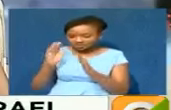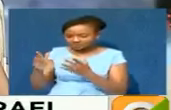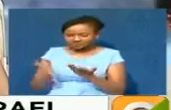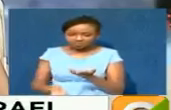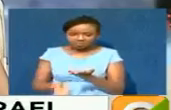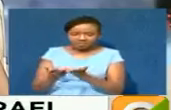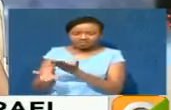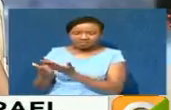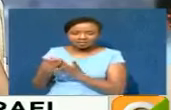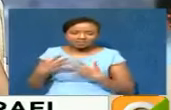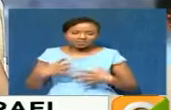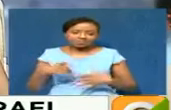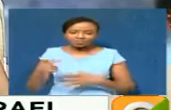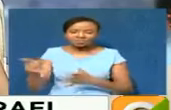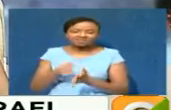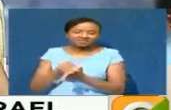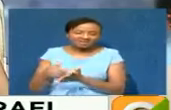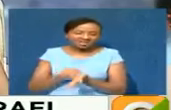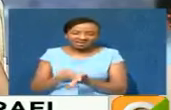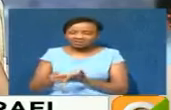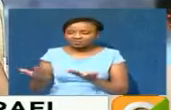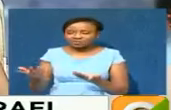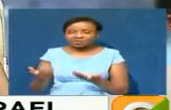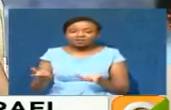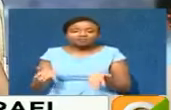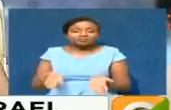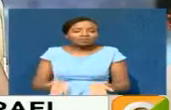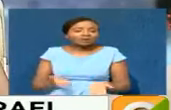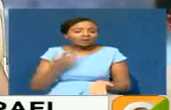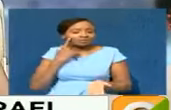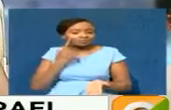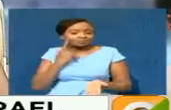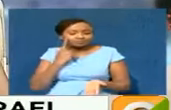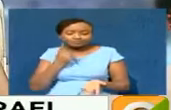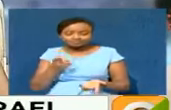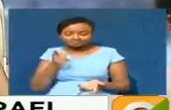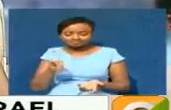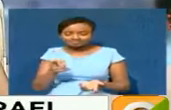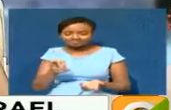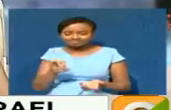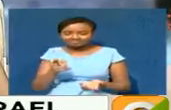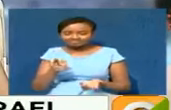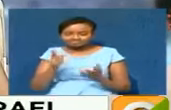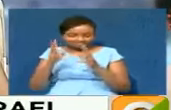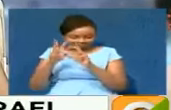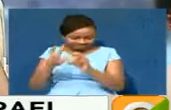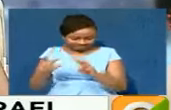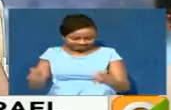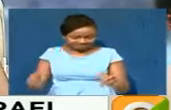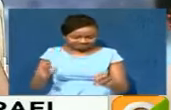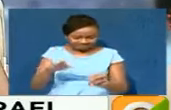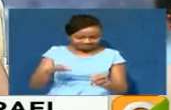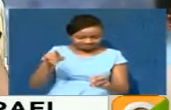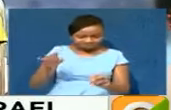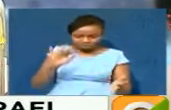protect the vulnerable. Raquel Mugai reports on what has now become the largest real-world observational study so far